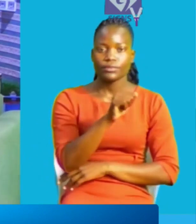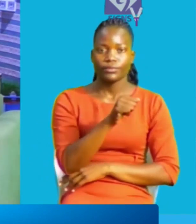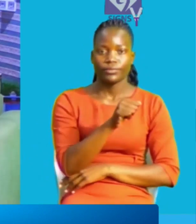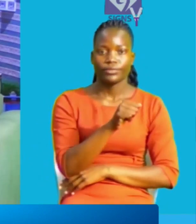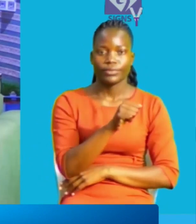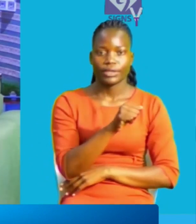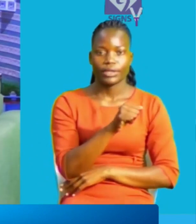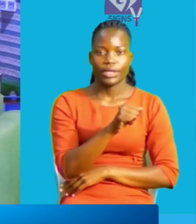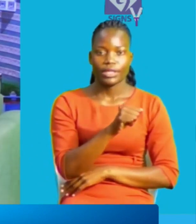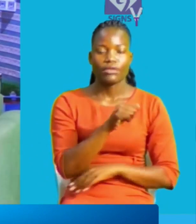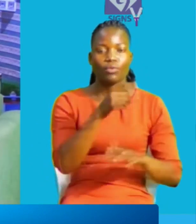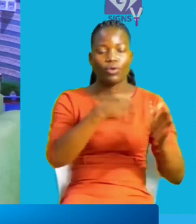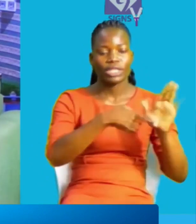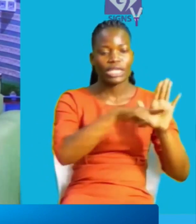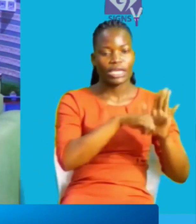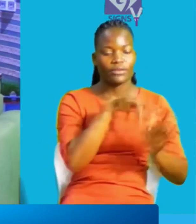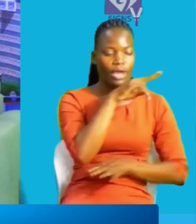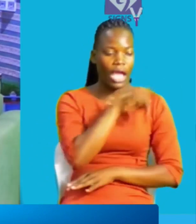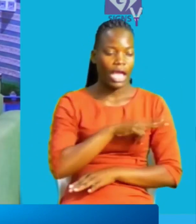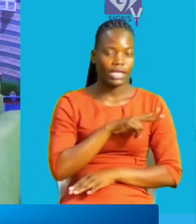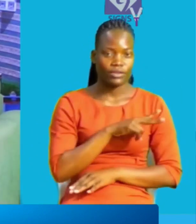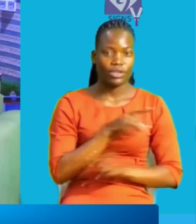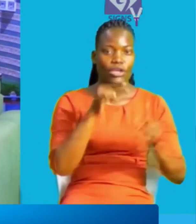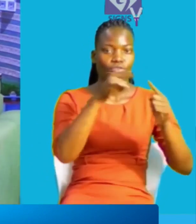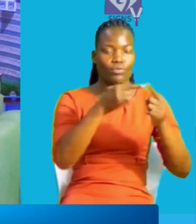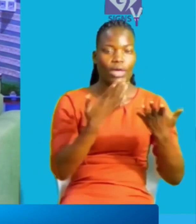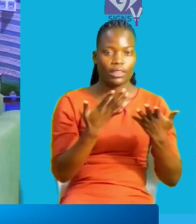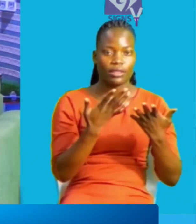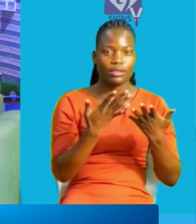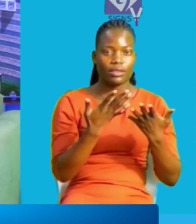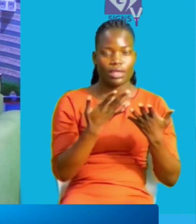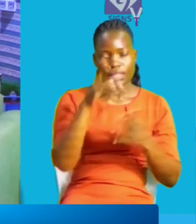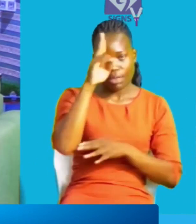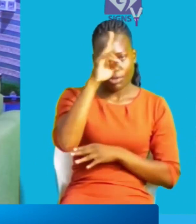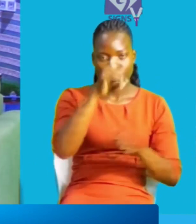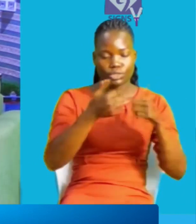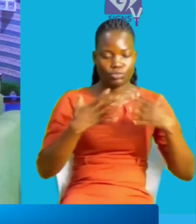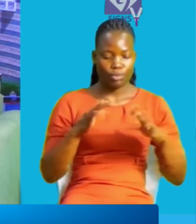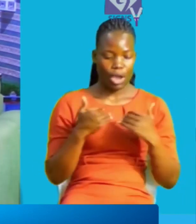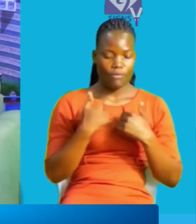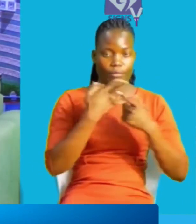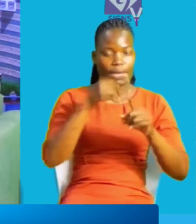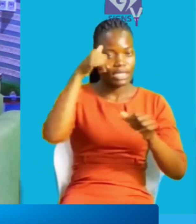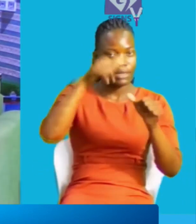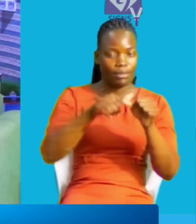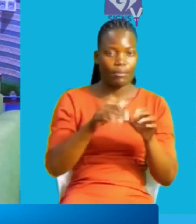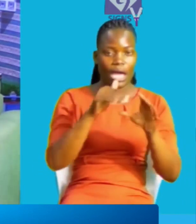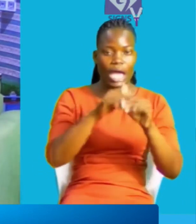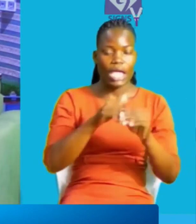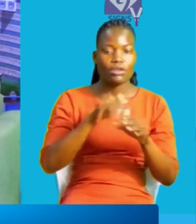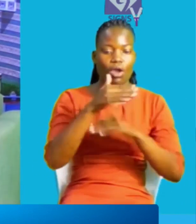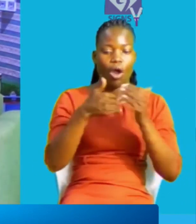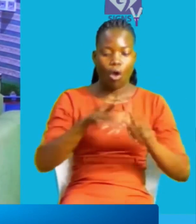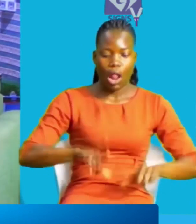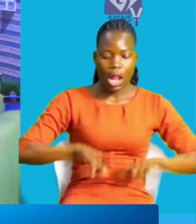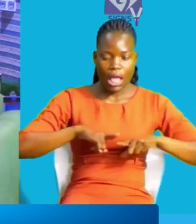Yes, it's just a matter of the negative attitude towards members of the public has toward the police officer. Yeah. But remember, in